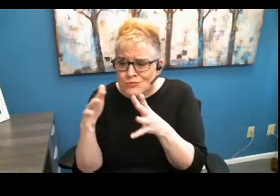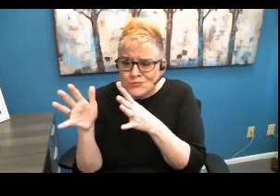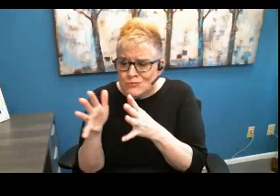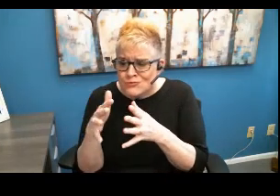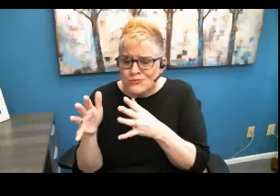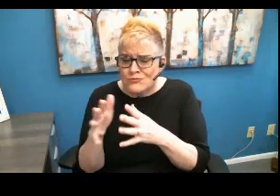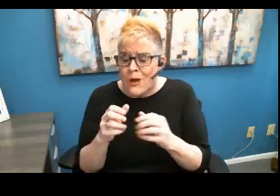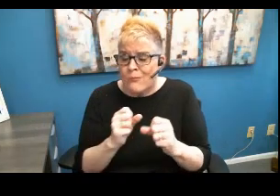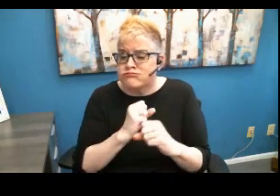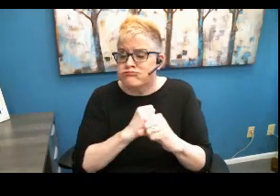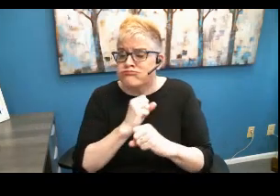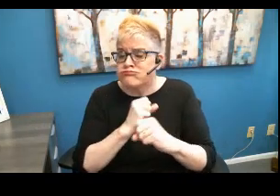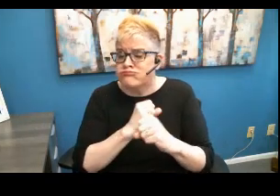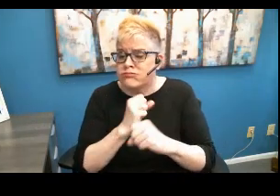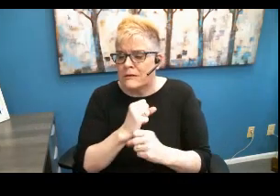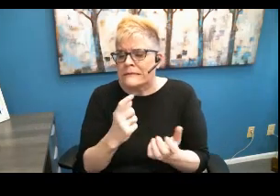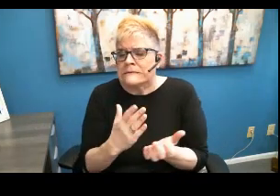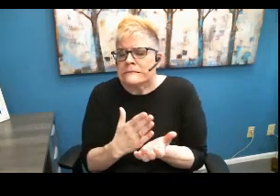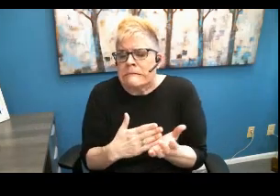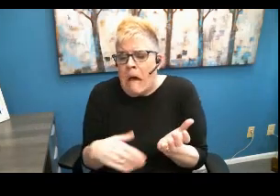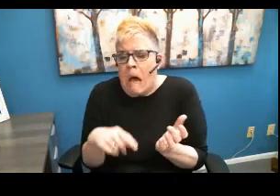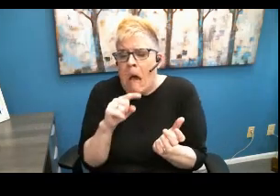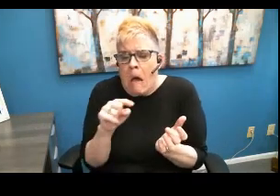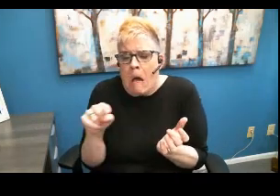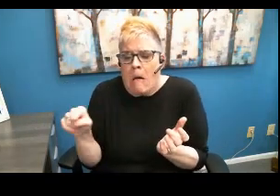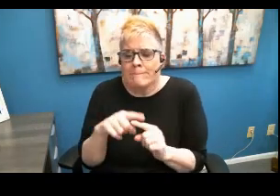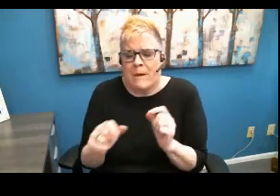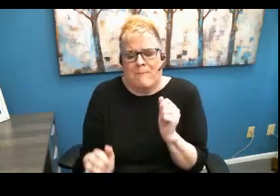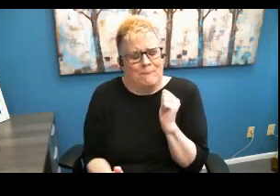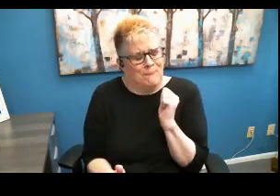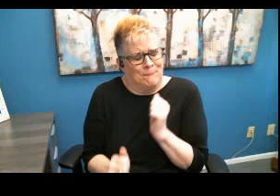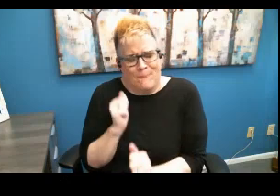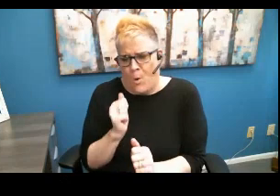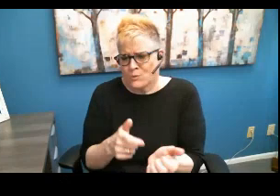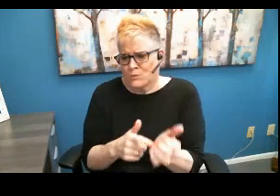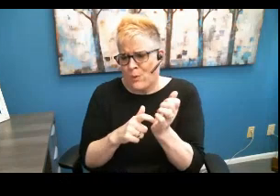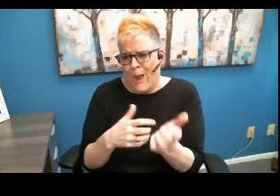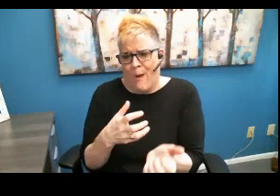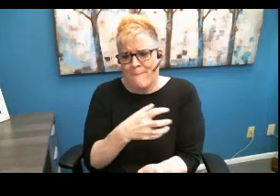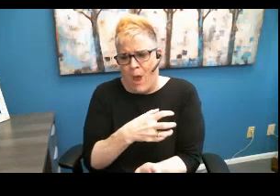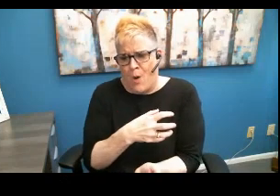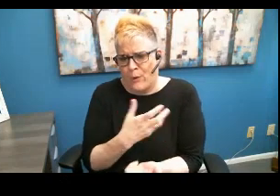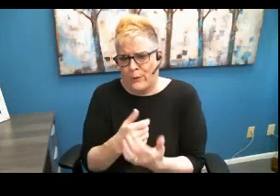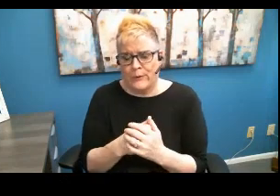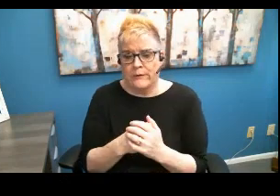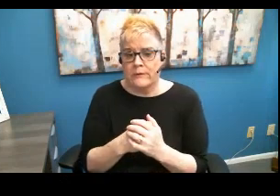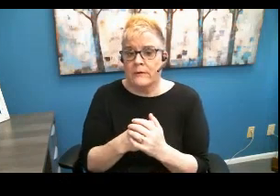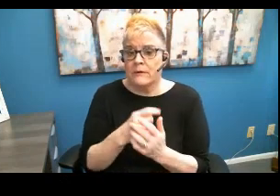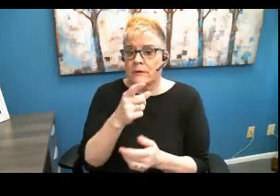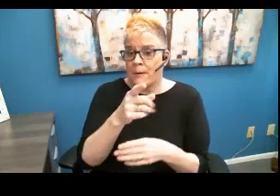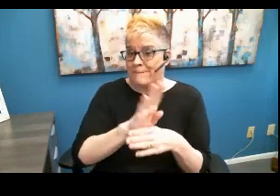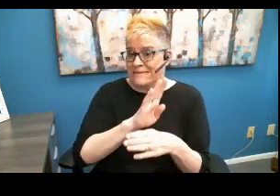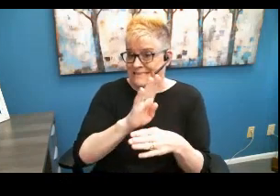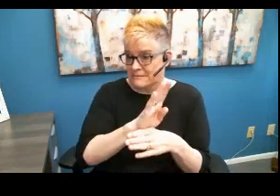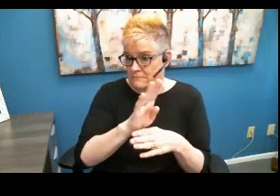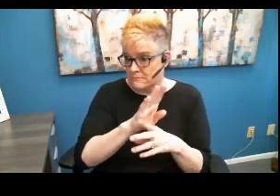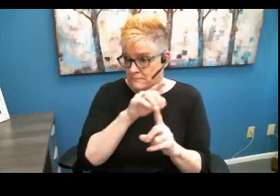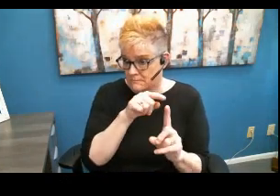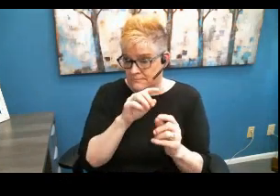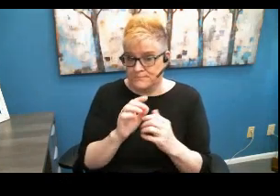they're becoming less and less as we go along. So most equipment requires power. Commercial customers, something to think